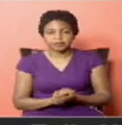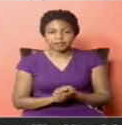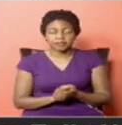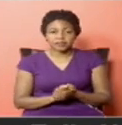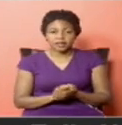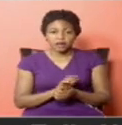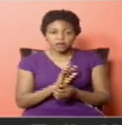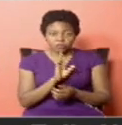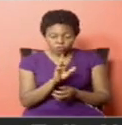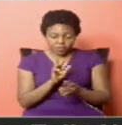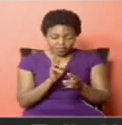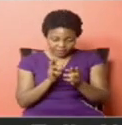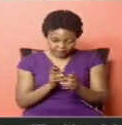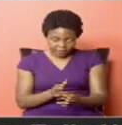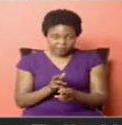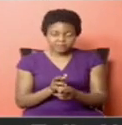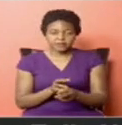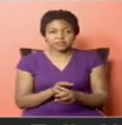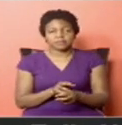Your Excellency, the